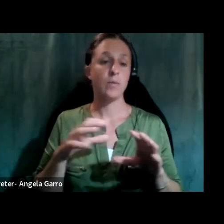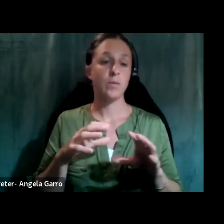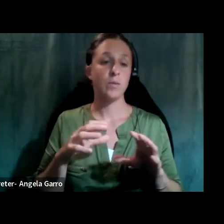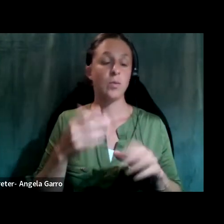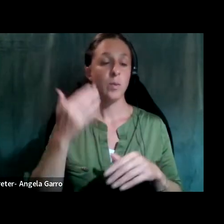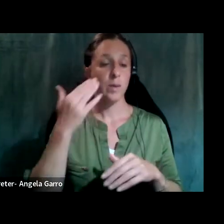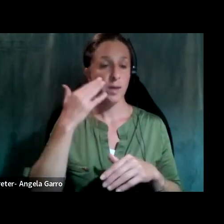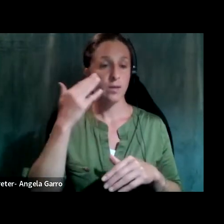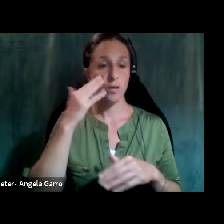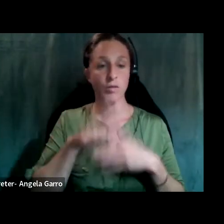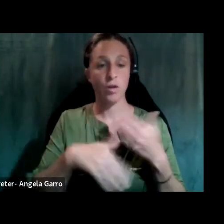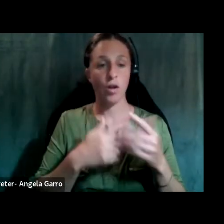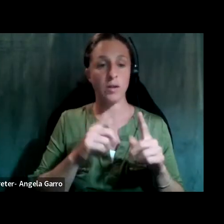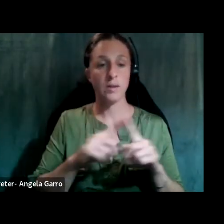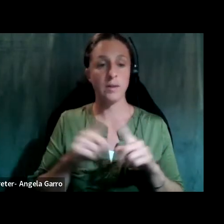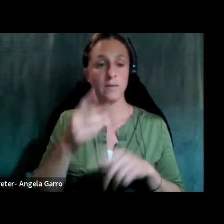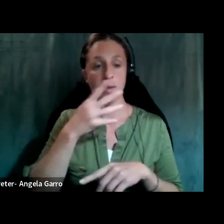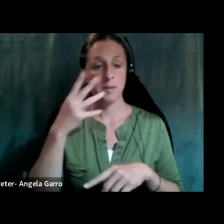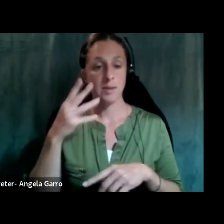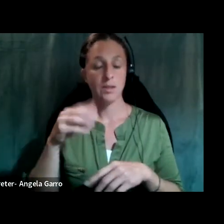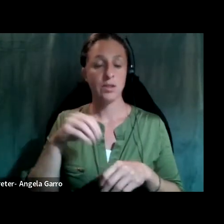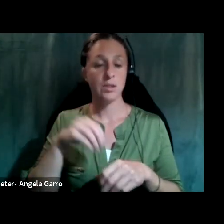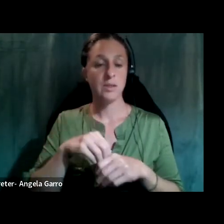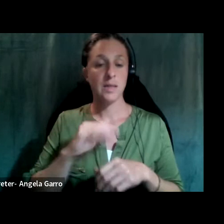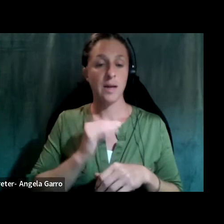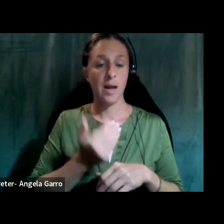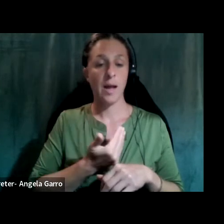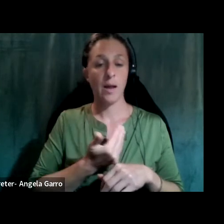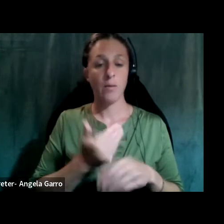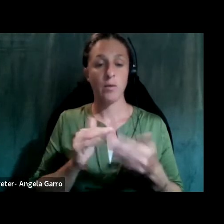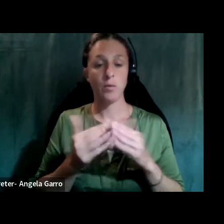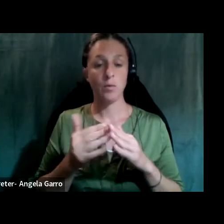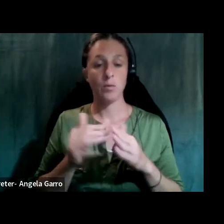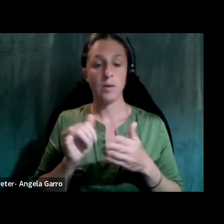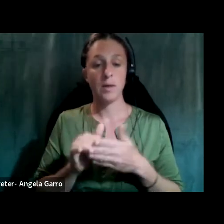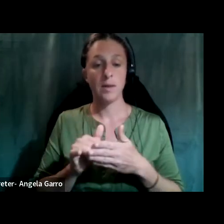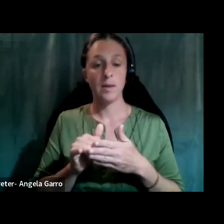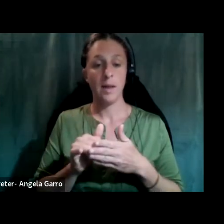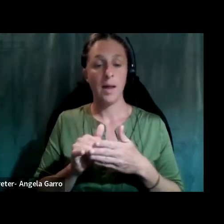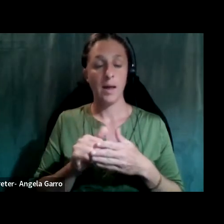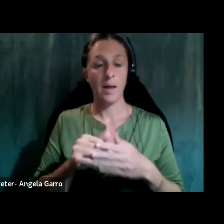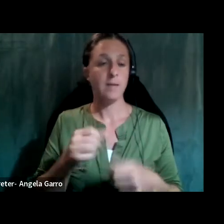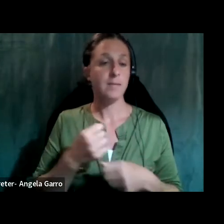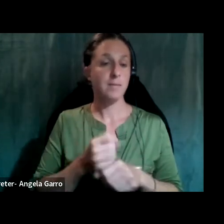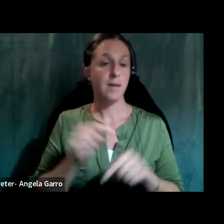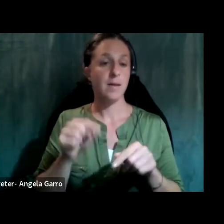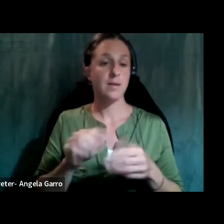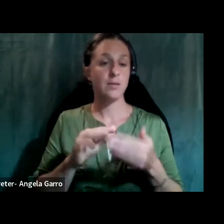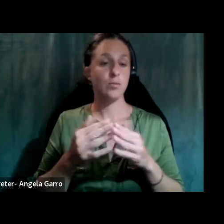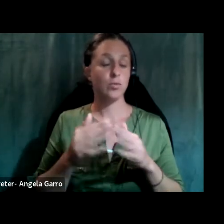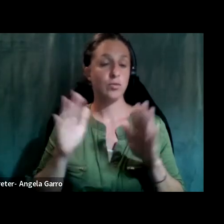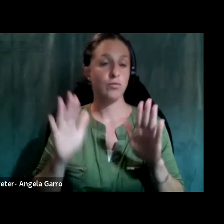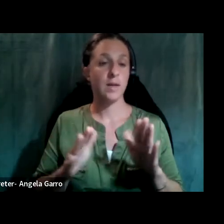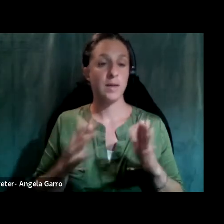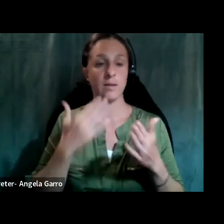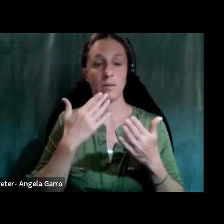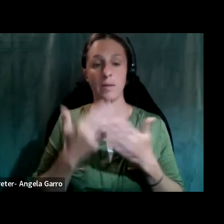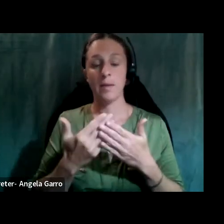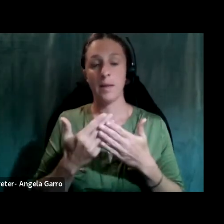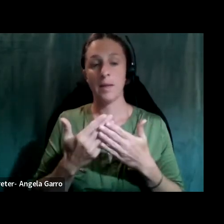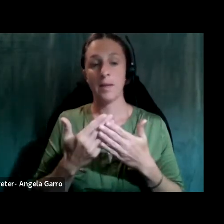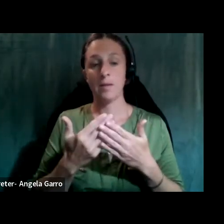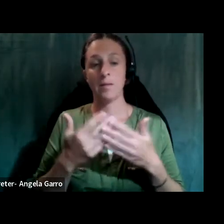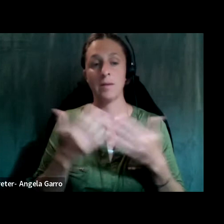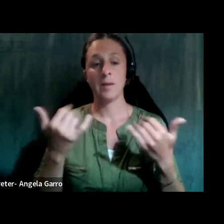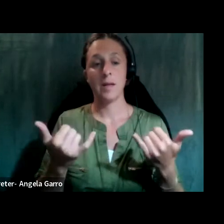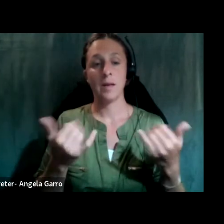acknowledge all of the immigrants in our community that make this community so great. So thank you. And with